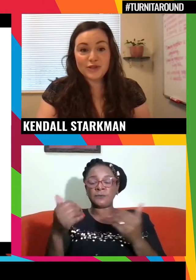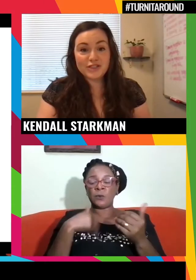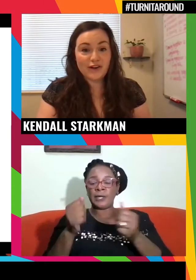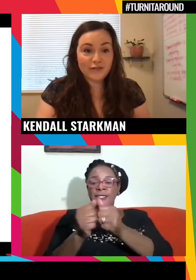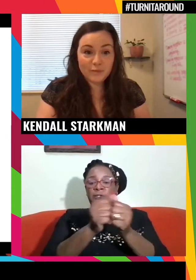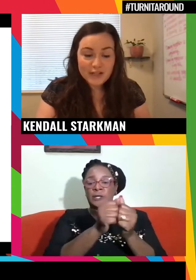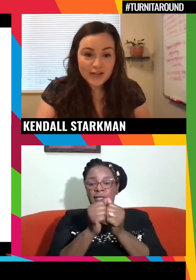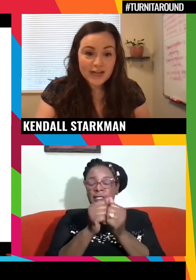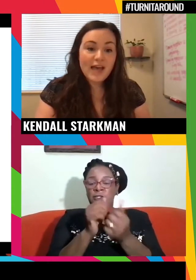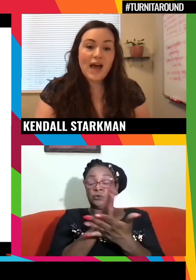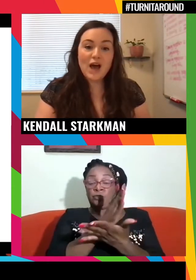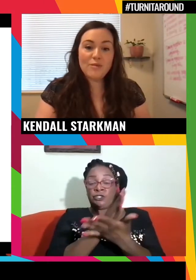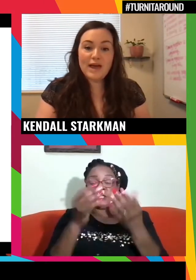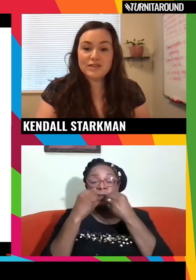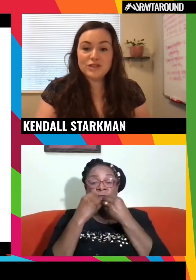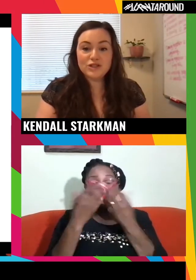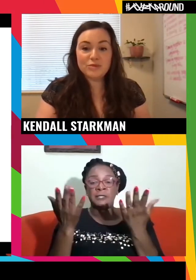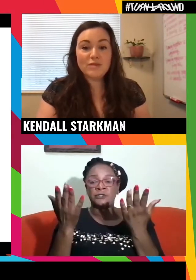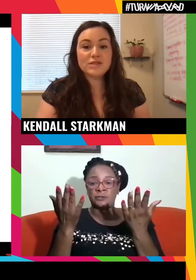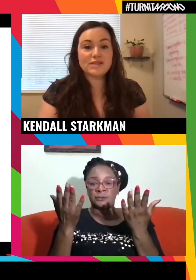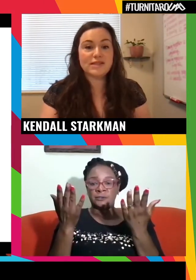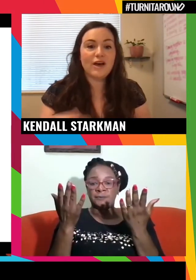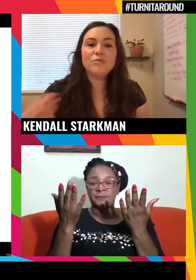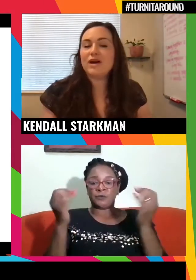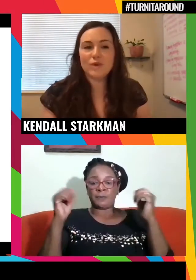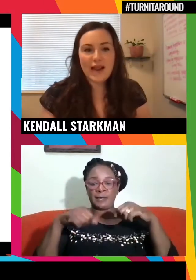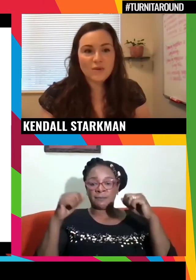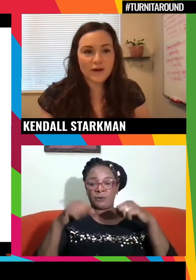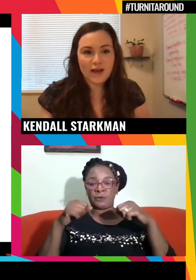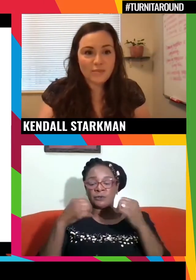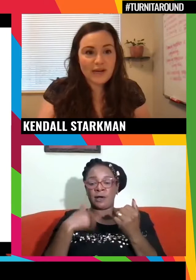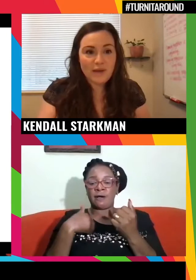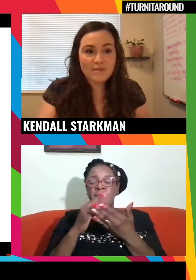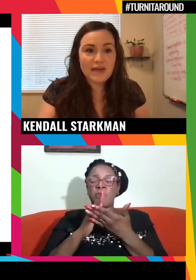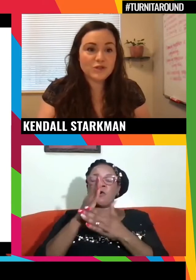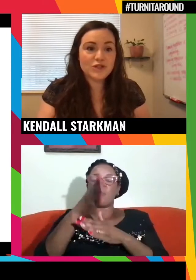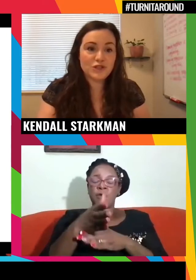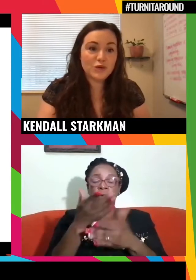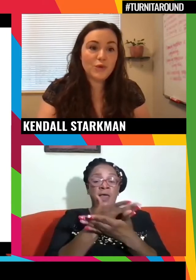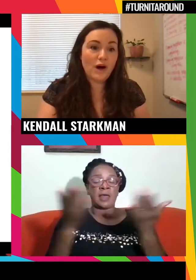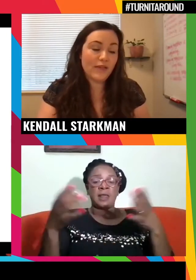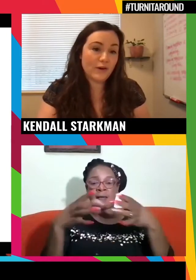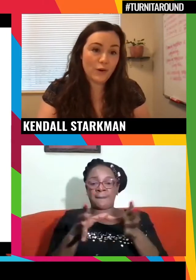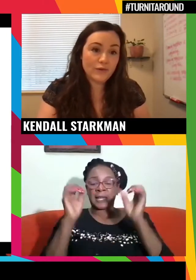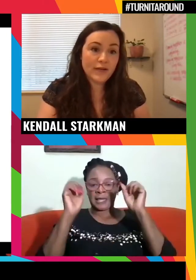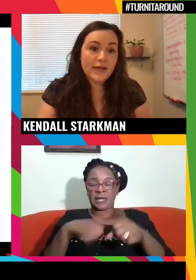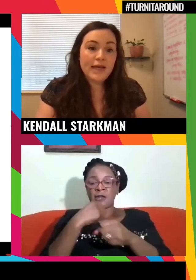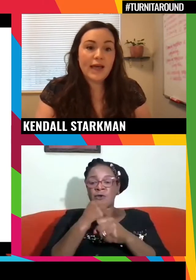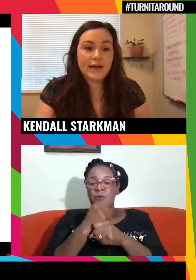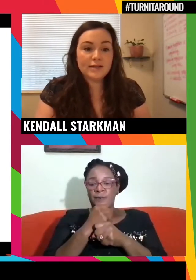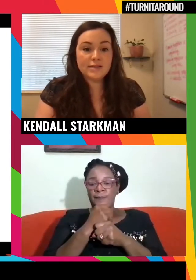to share information and to be able to scale beyond what any one company might be able to do on their